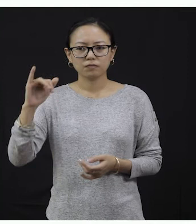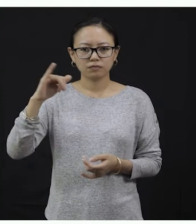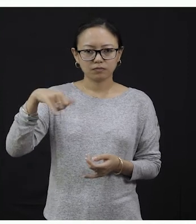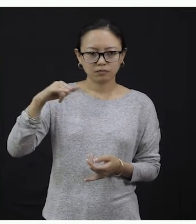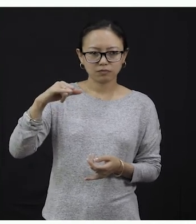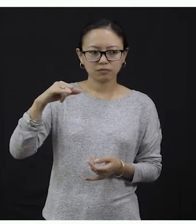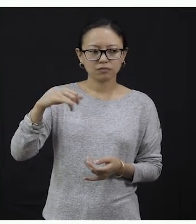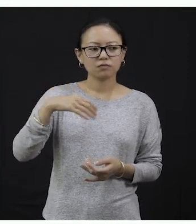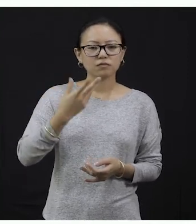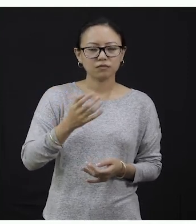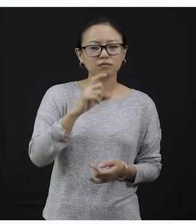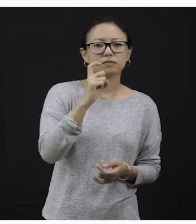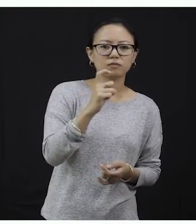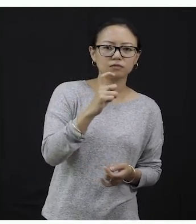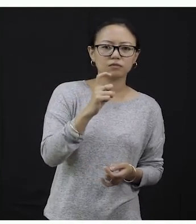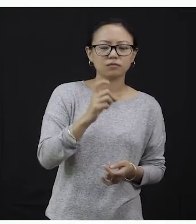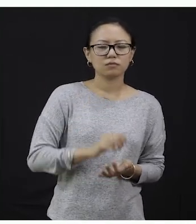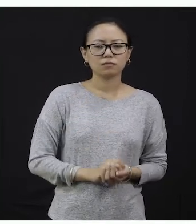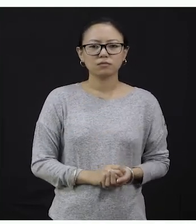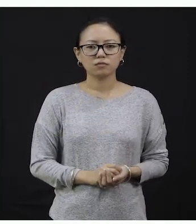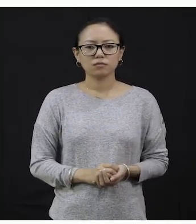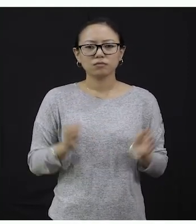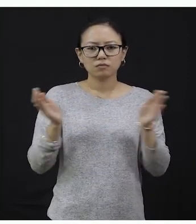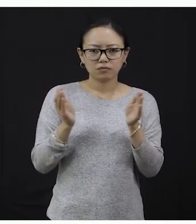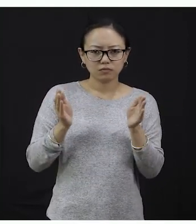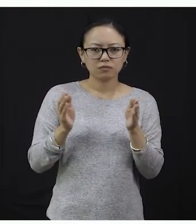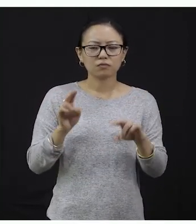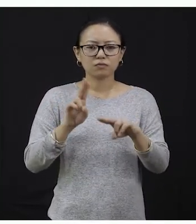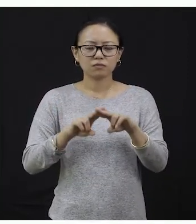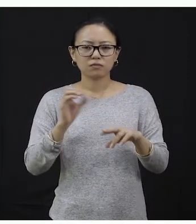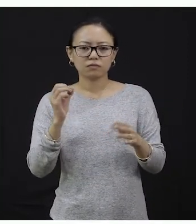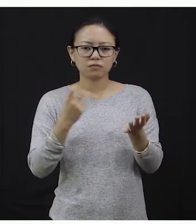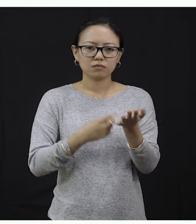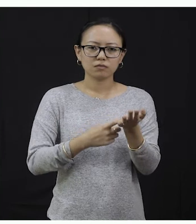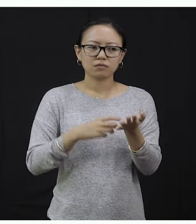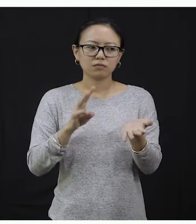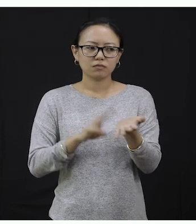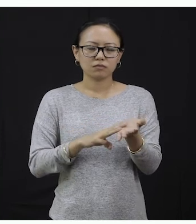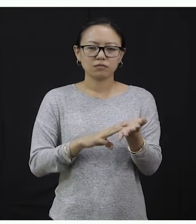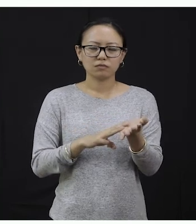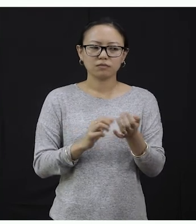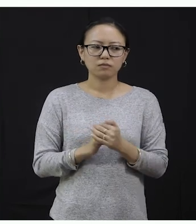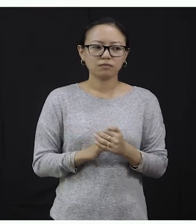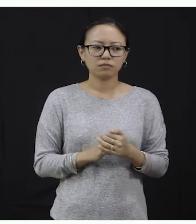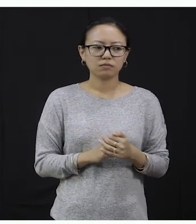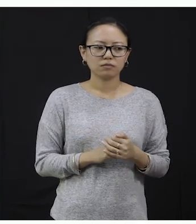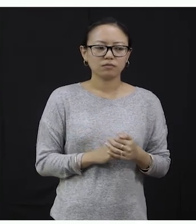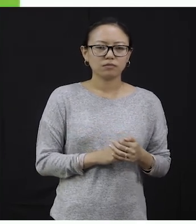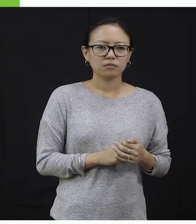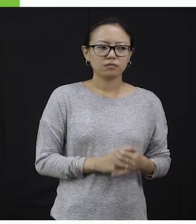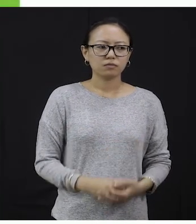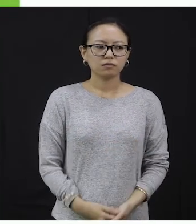place, and 7 in hundreds place. So that is your short form of 700 plus 60 plus